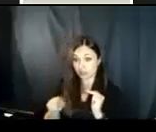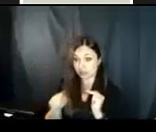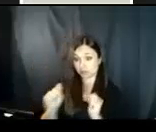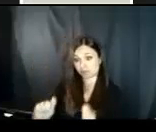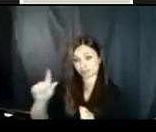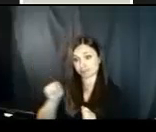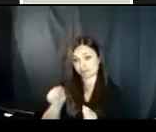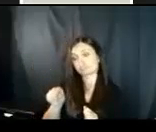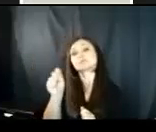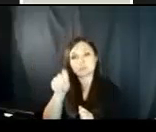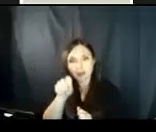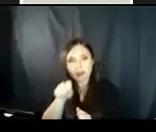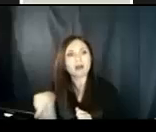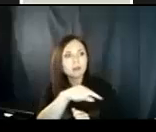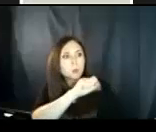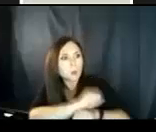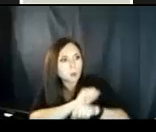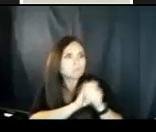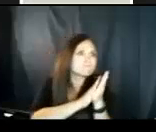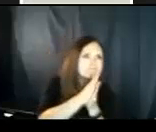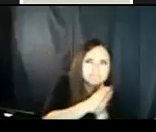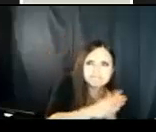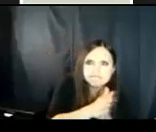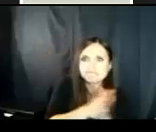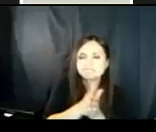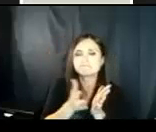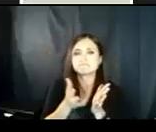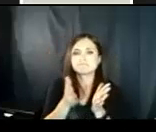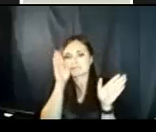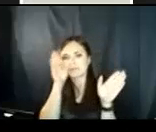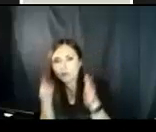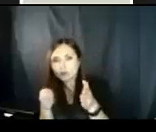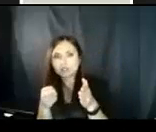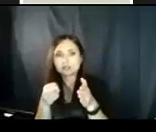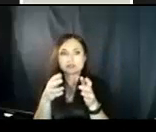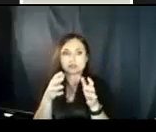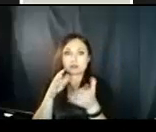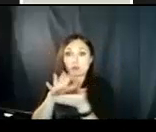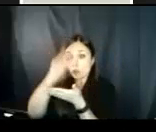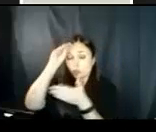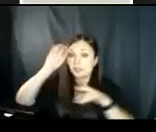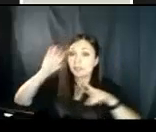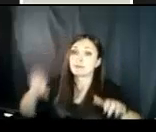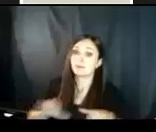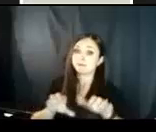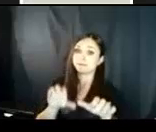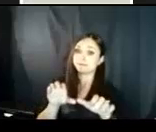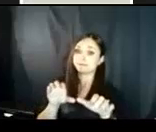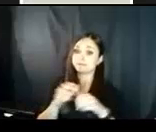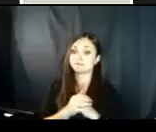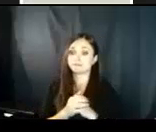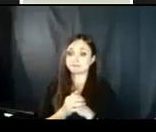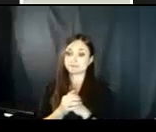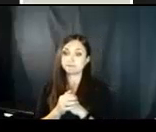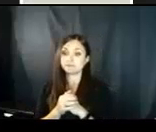Yep, they're doing their work, they're motivated, focused, active learning, actual learning taking